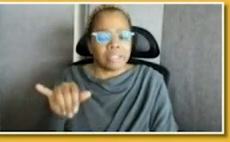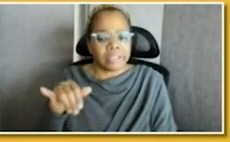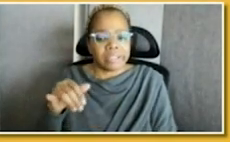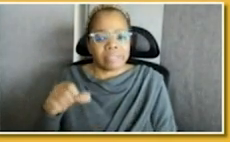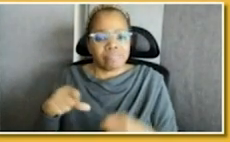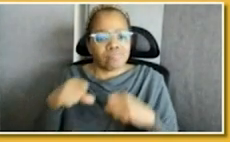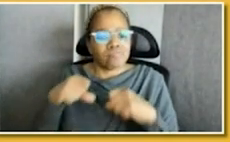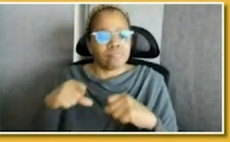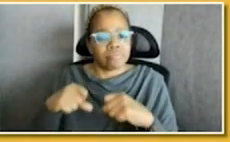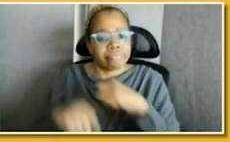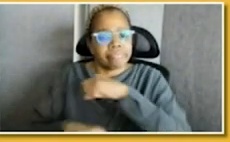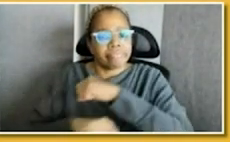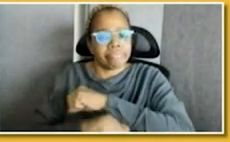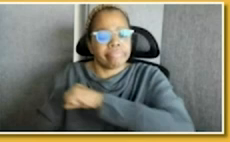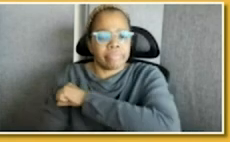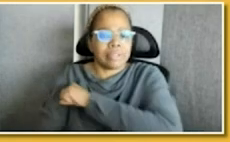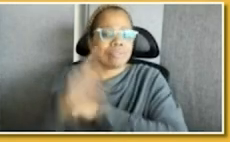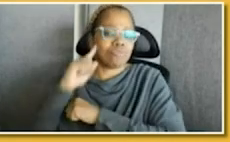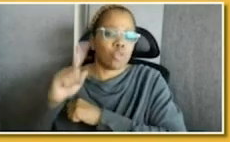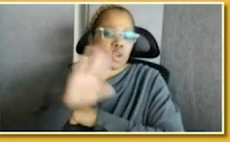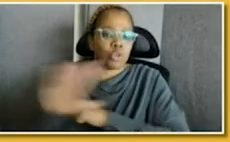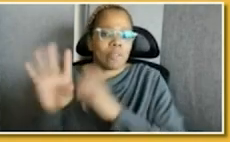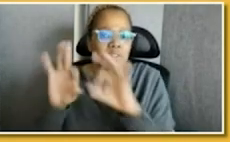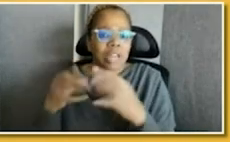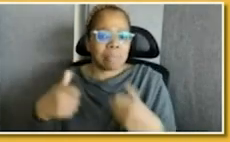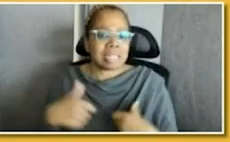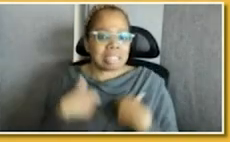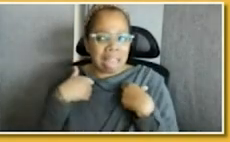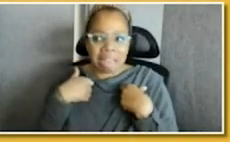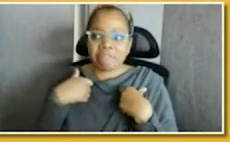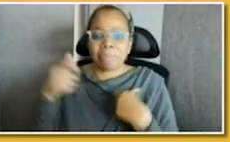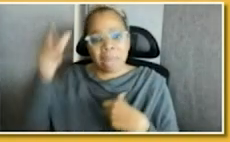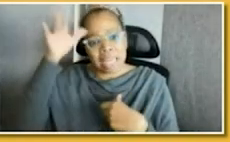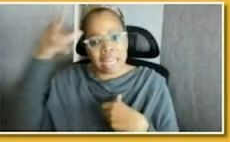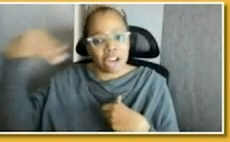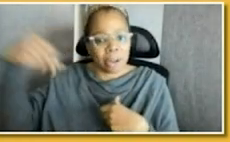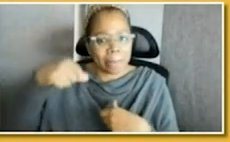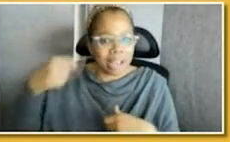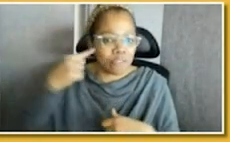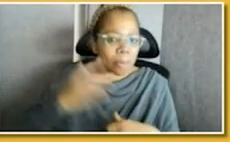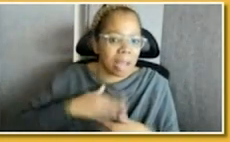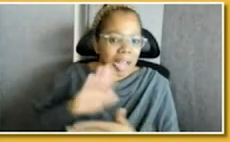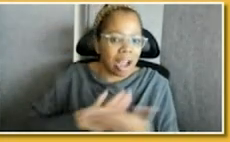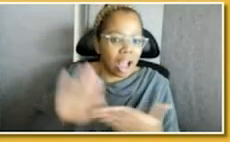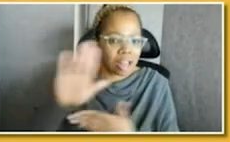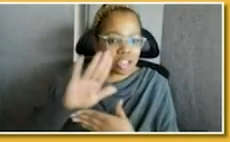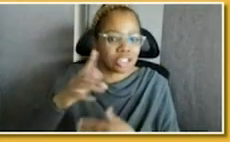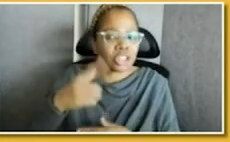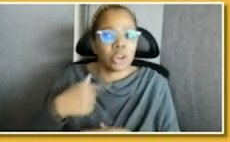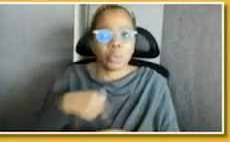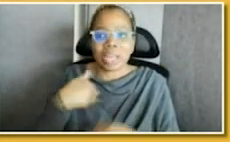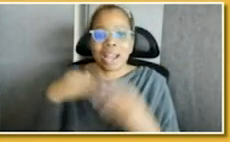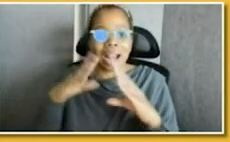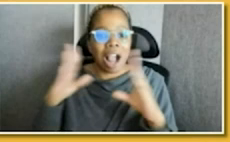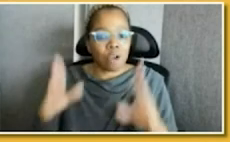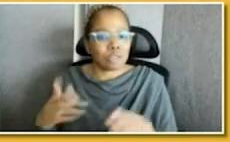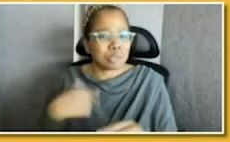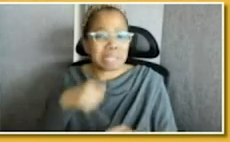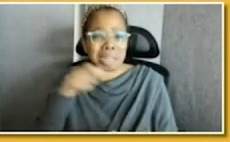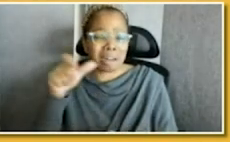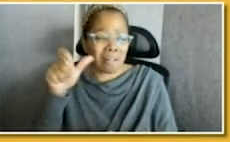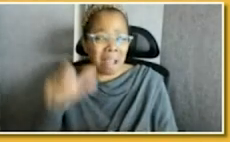I mean, he was able to, you know, put me through college and, you know, we had a roof over our head. We didn't have to worry. And, you know, it was because of